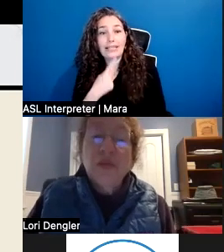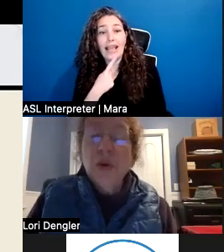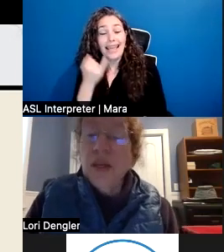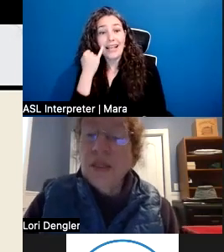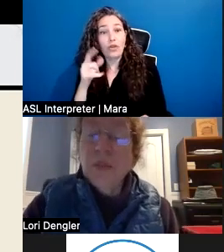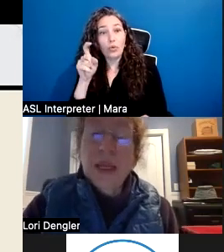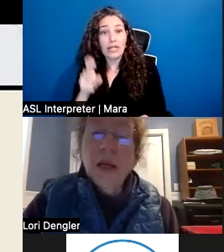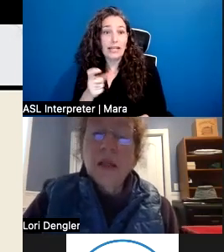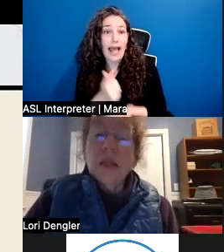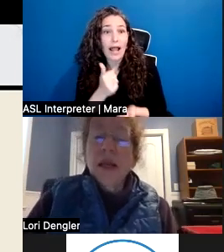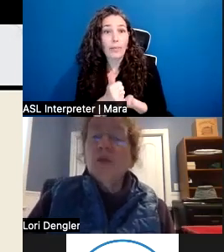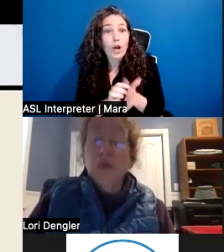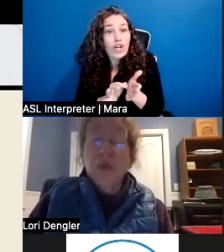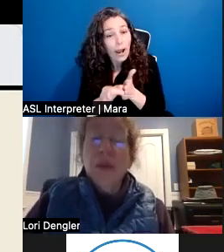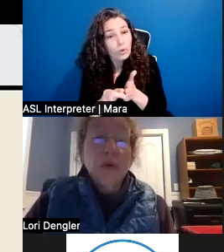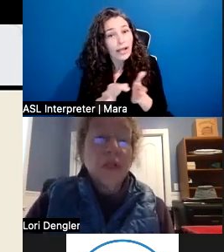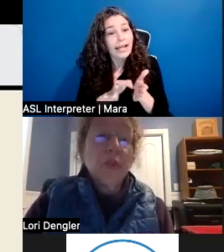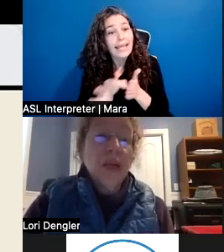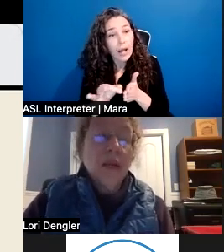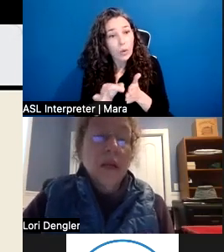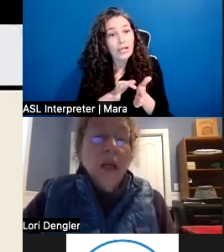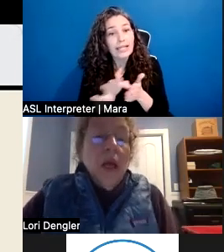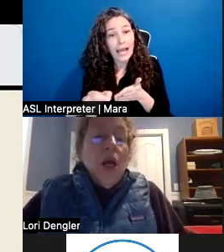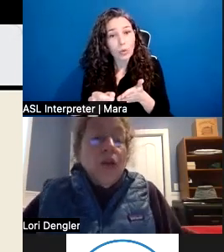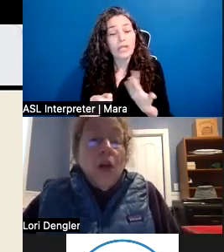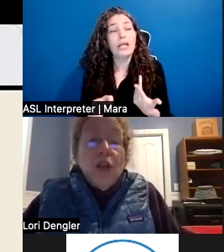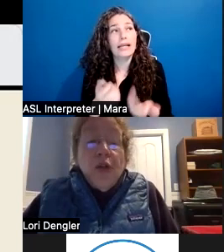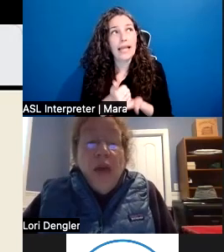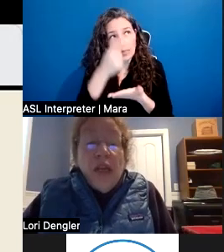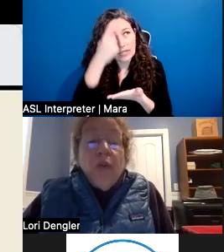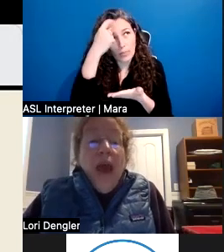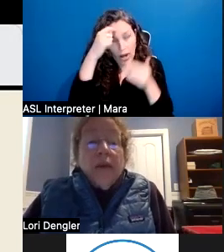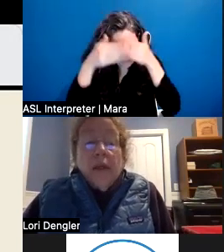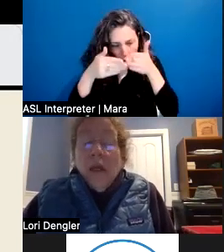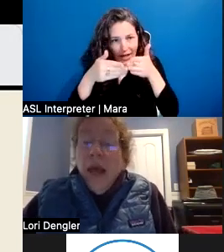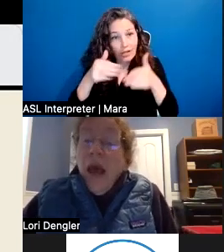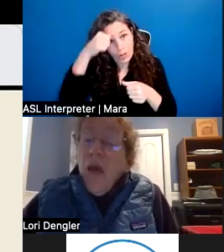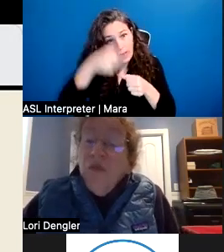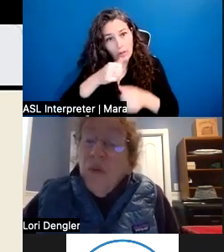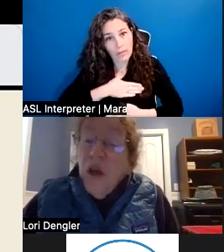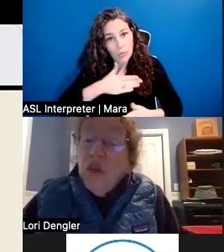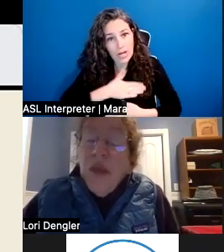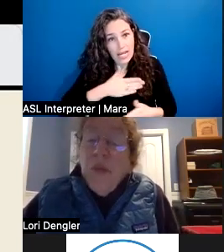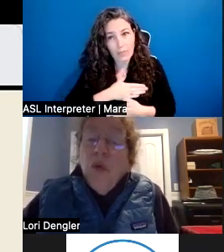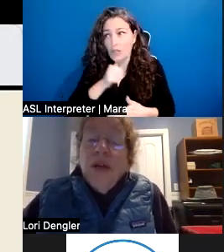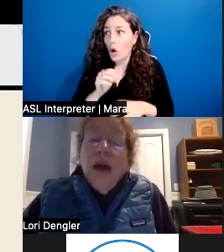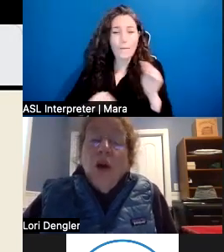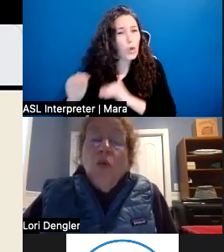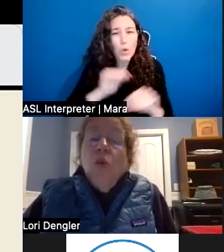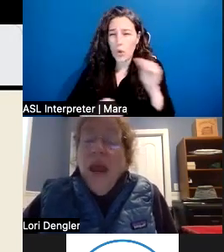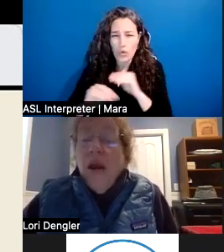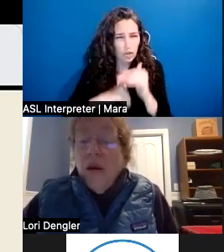to focus on something else and remember to breathe. No tsunami threat. However, most people were